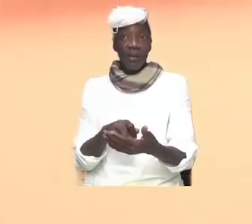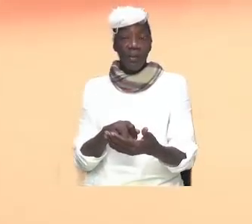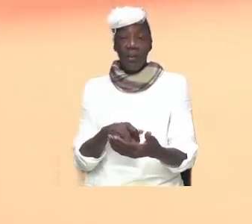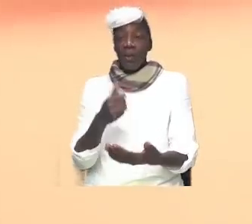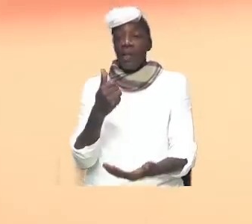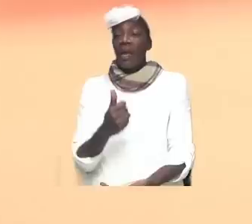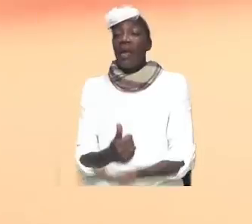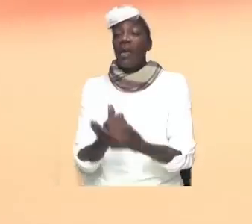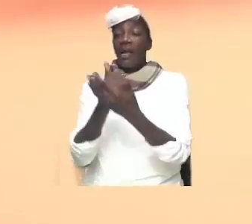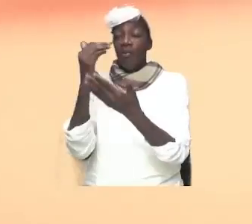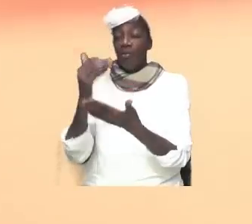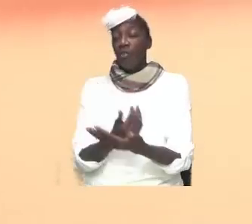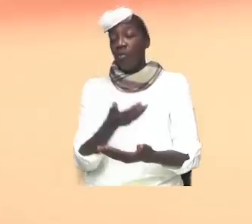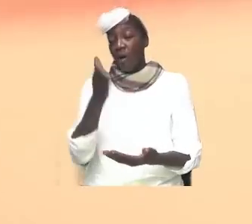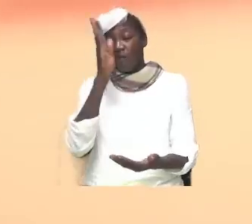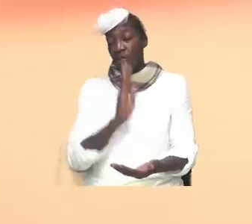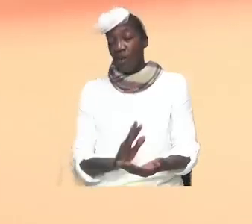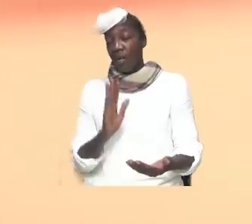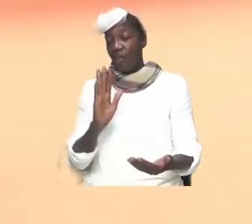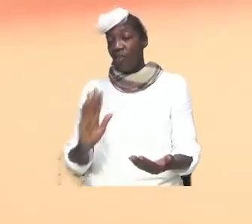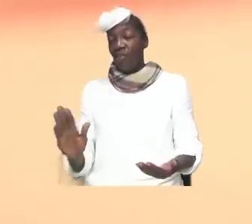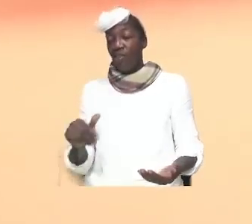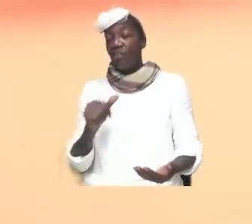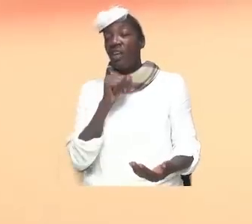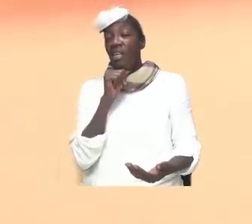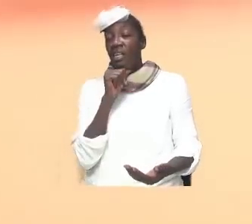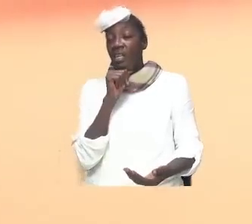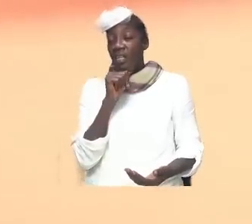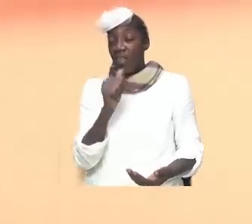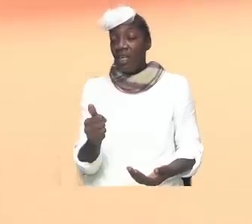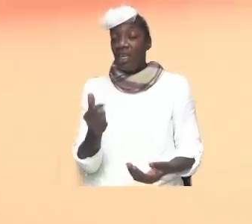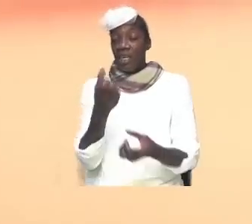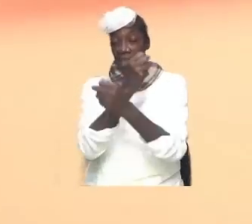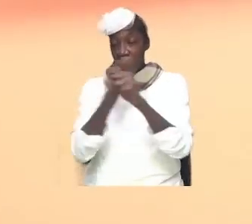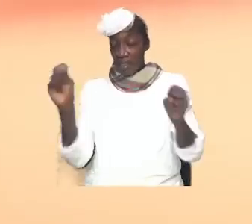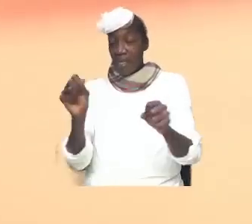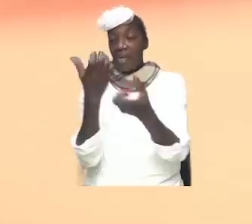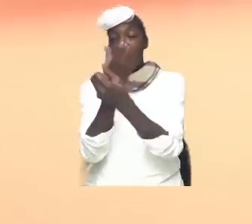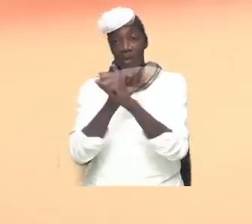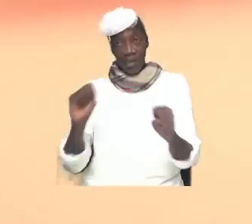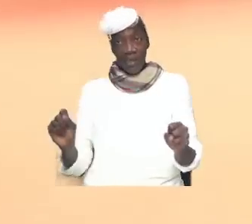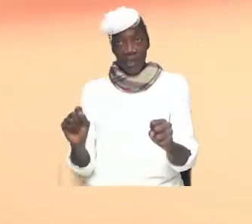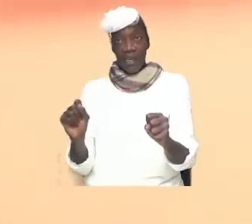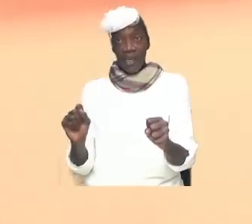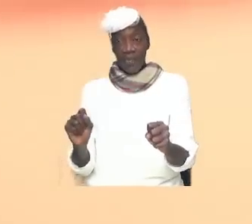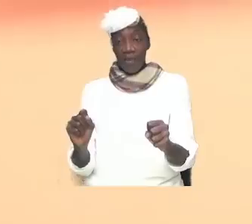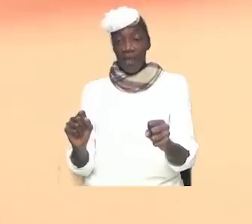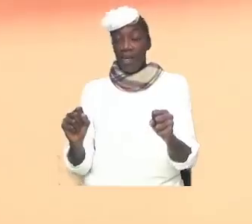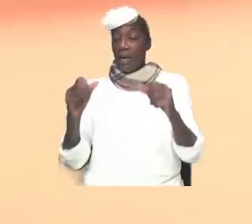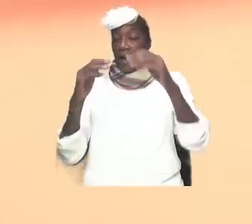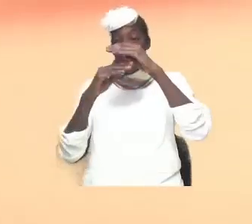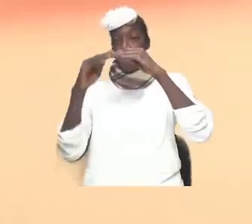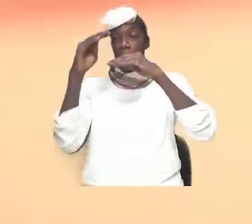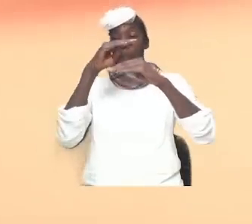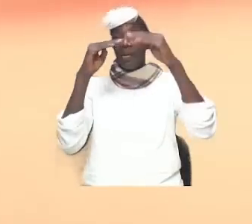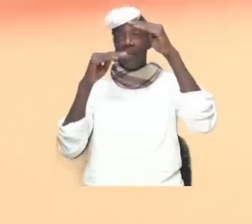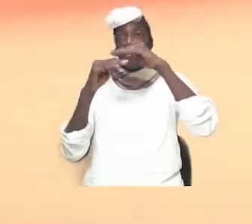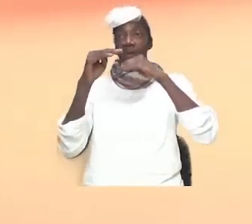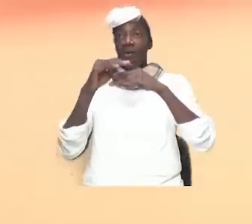some of God's children, whether they're saved or they're unsaved, it is now stacking up into